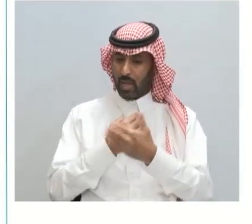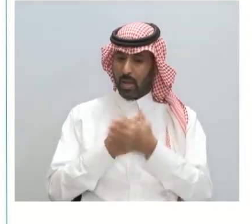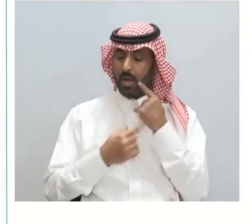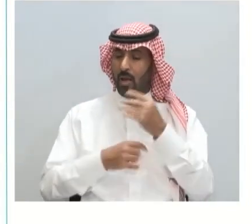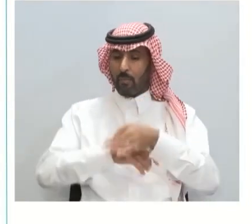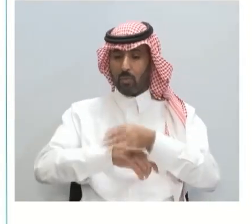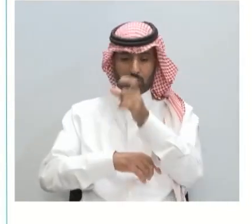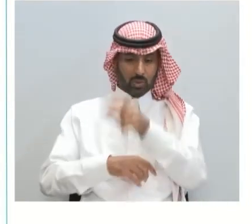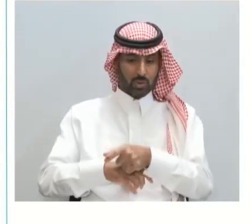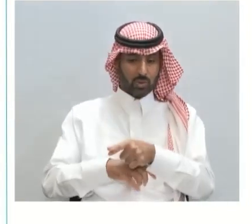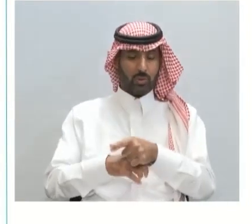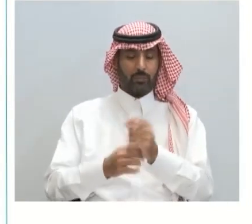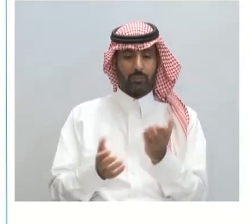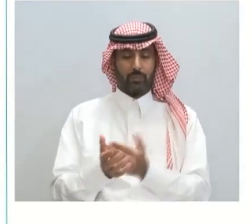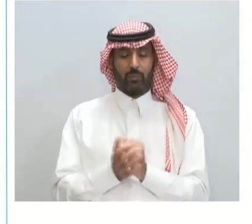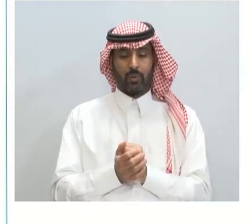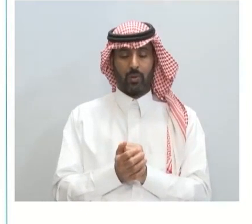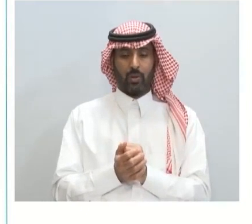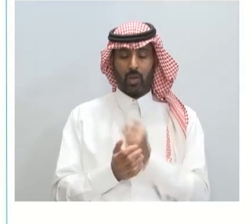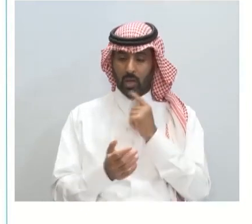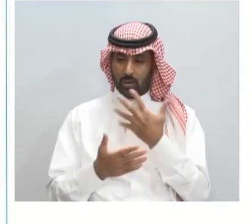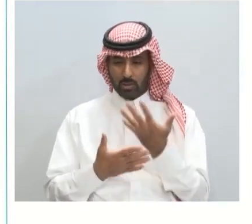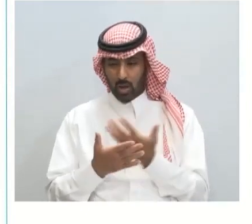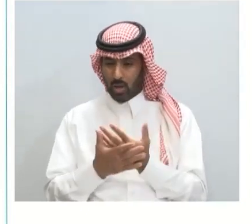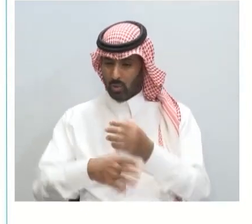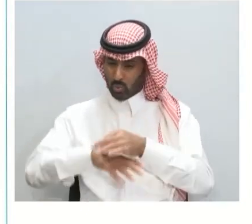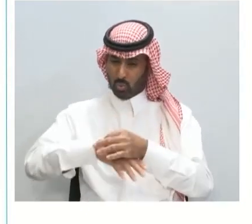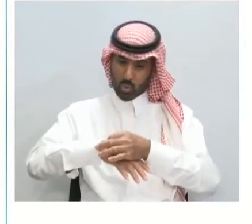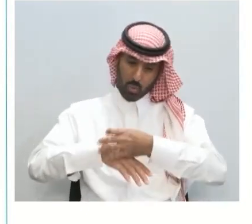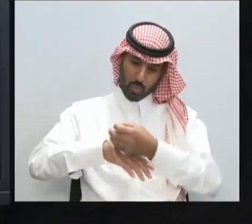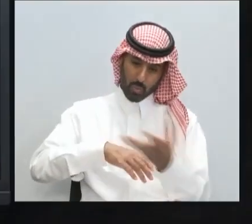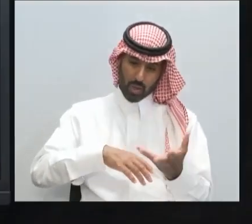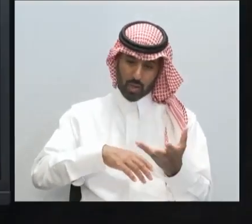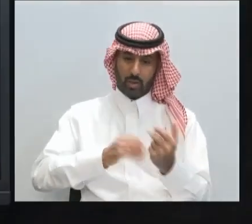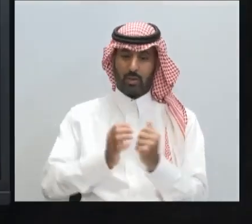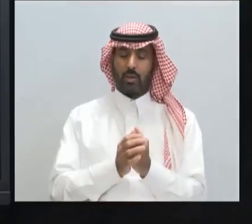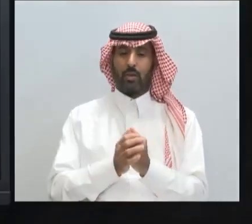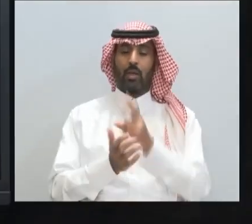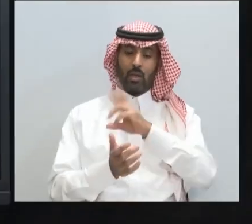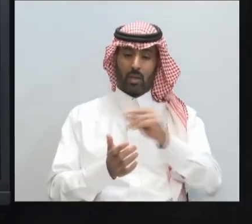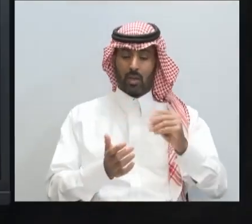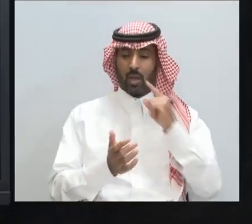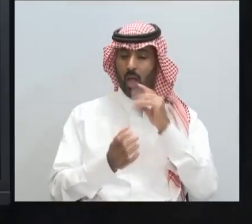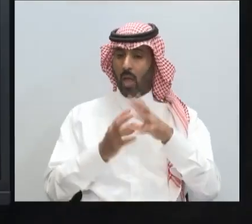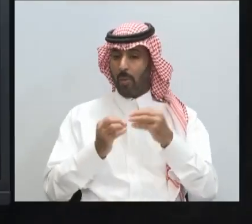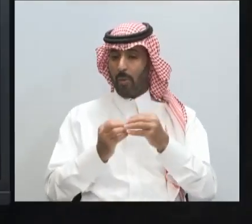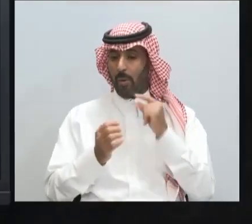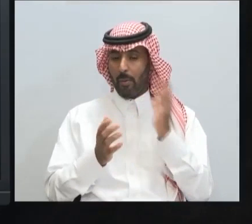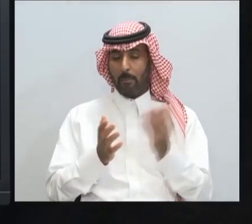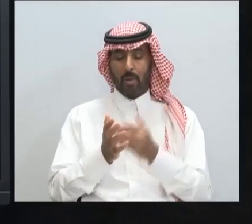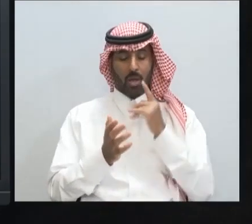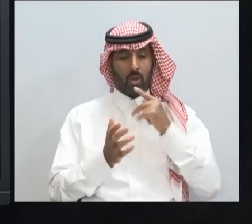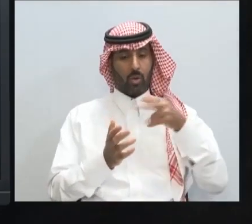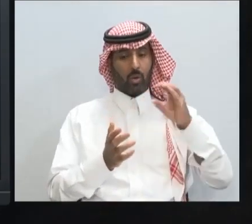a person with the disease and try to cure it. So it's almost as the same meaning as the